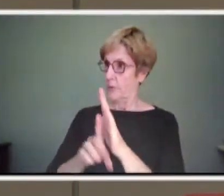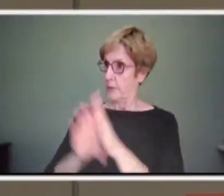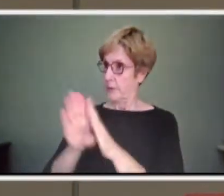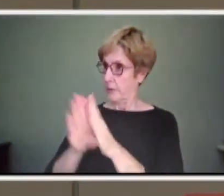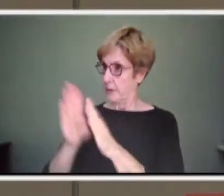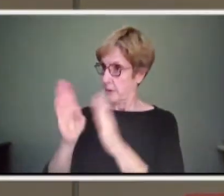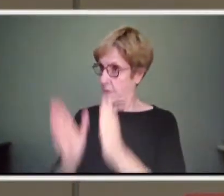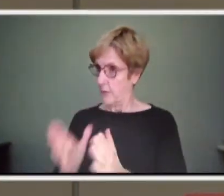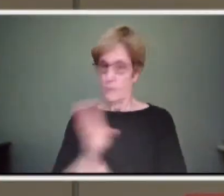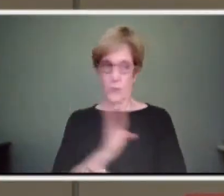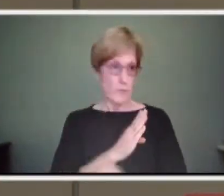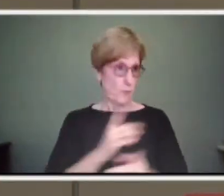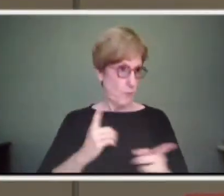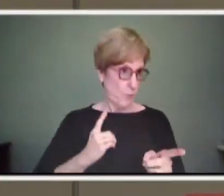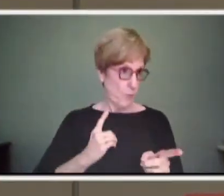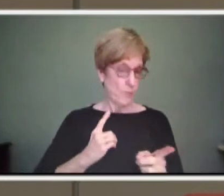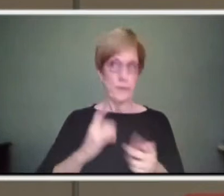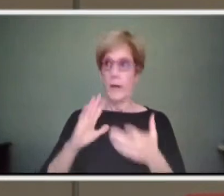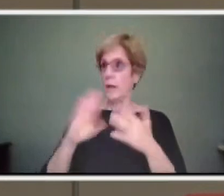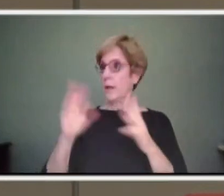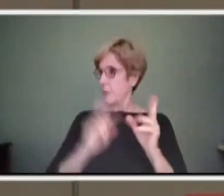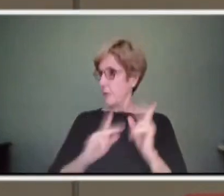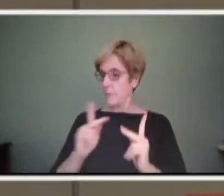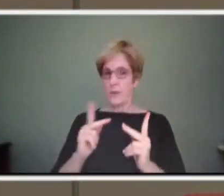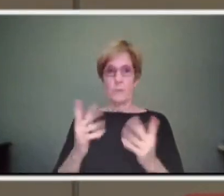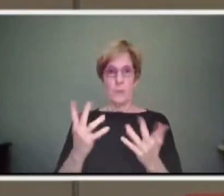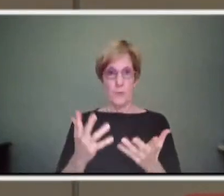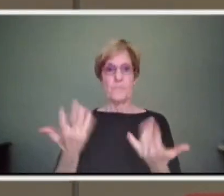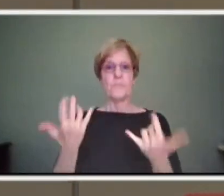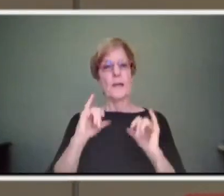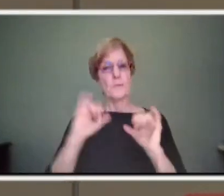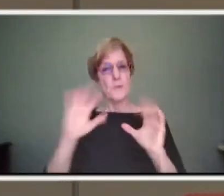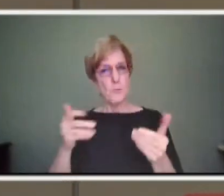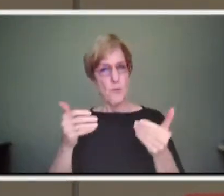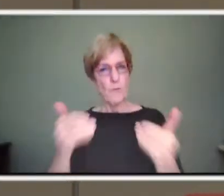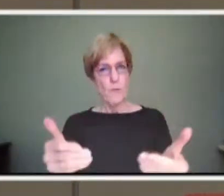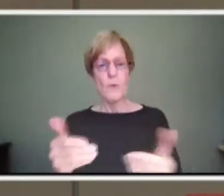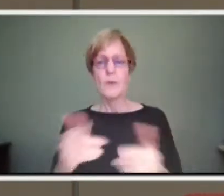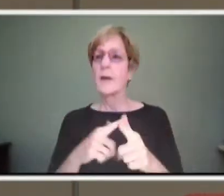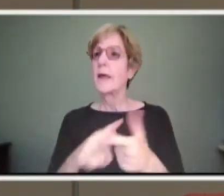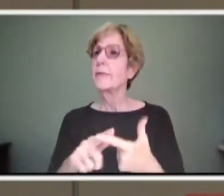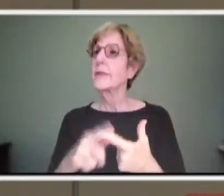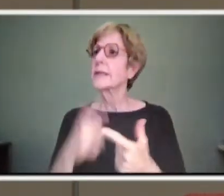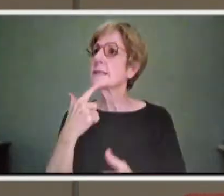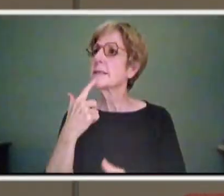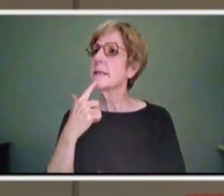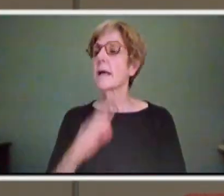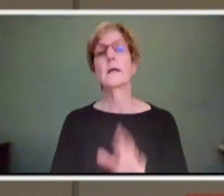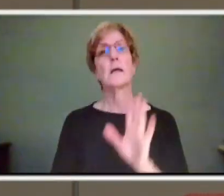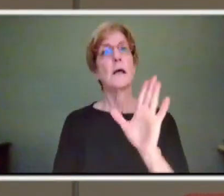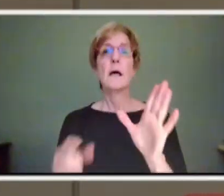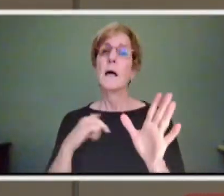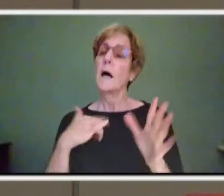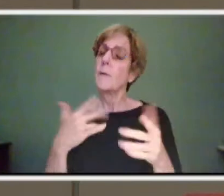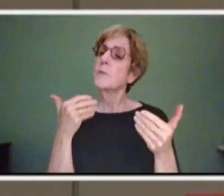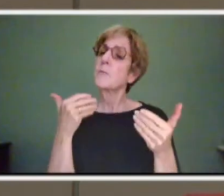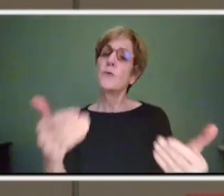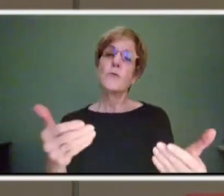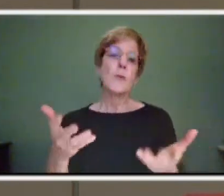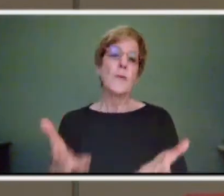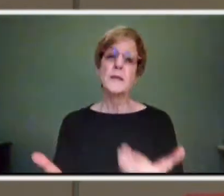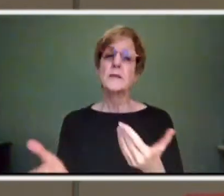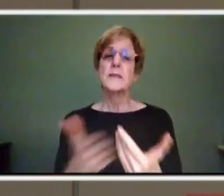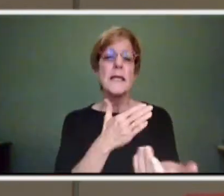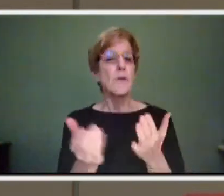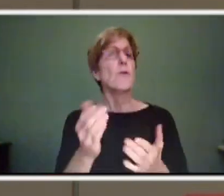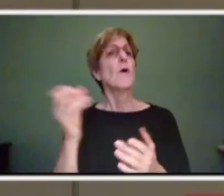the community had concerns, that petitioner would still move forward and say, you know what, I'm going to move forward with this, even though they are concerns,